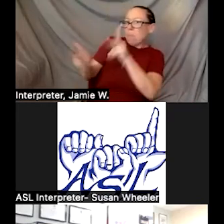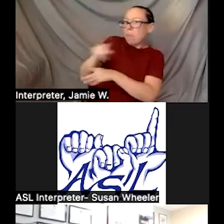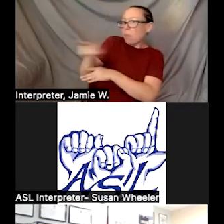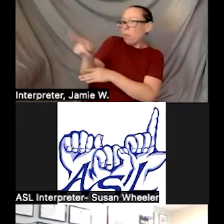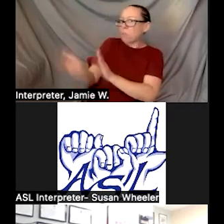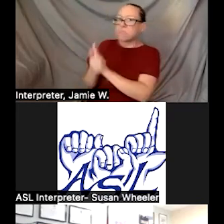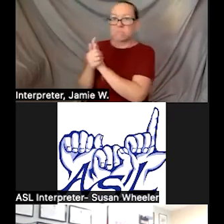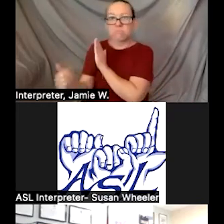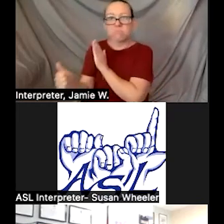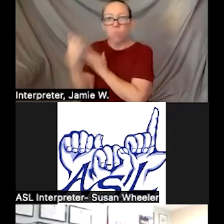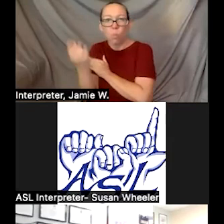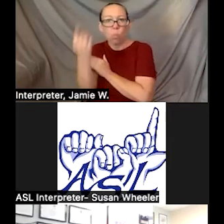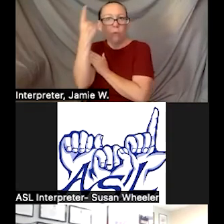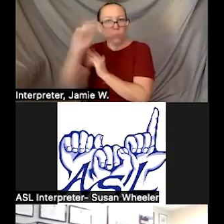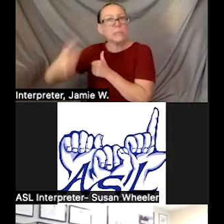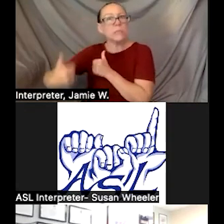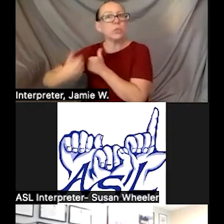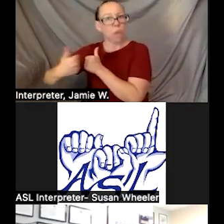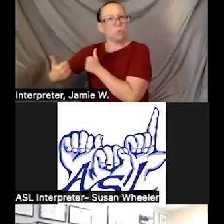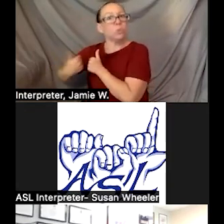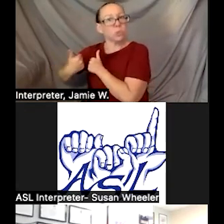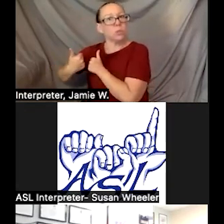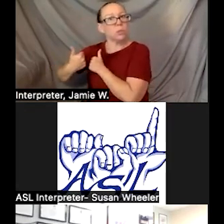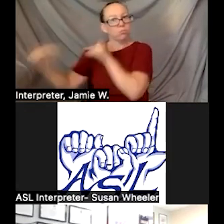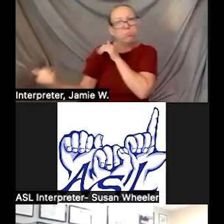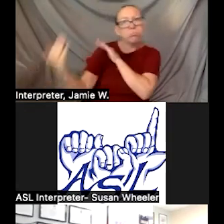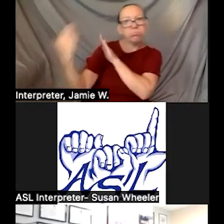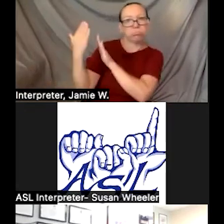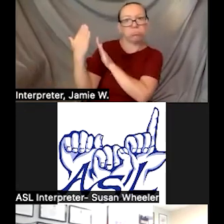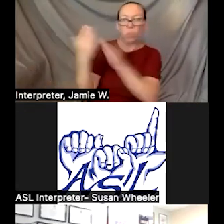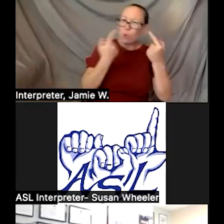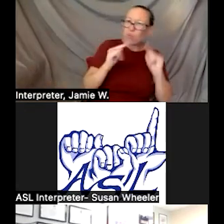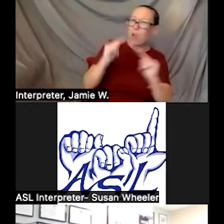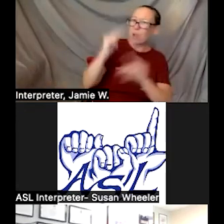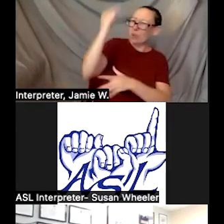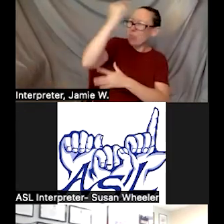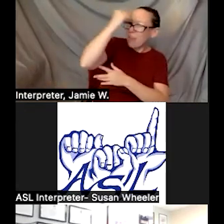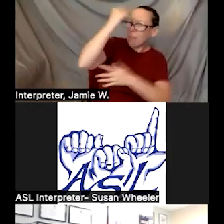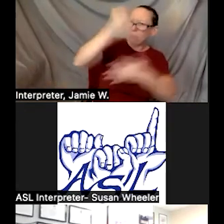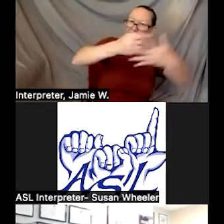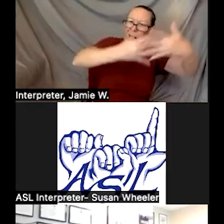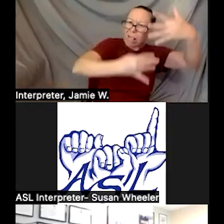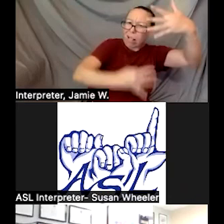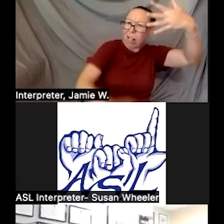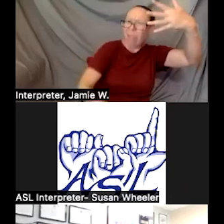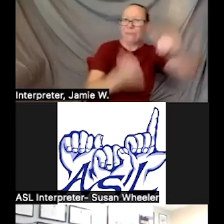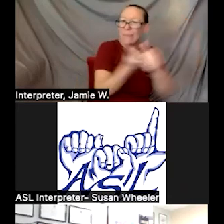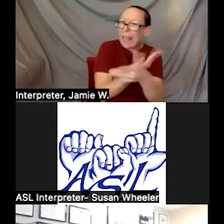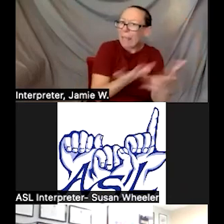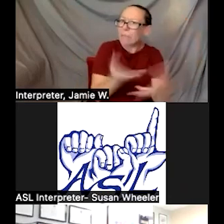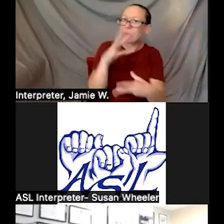real challenges that we face in trying to think of everything, lists like this, even if we're not specifically